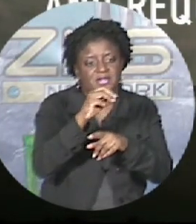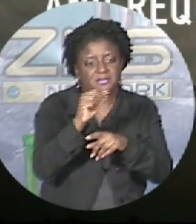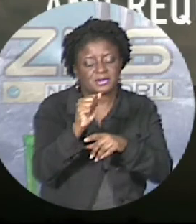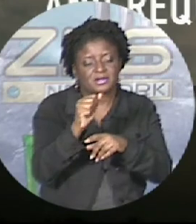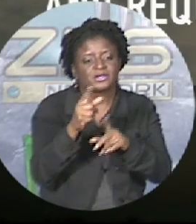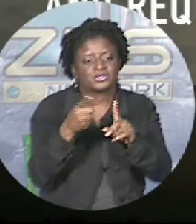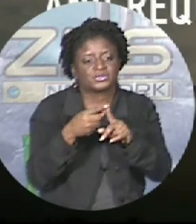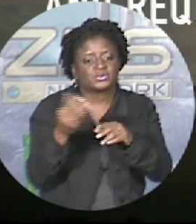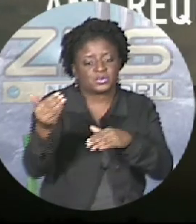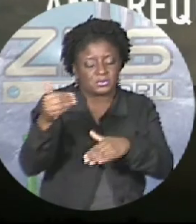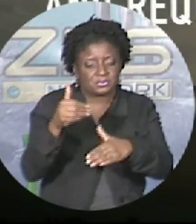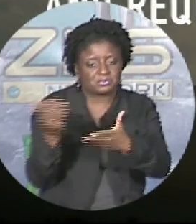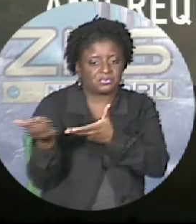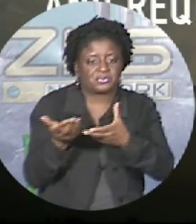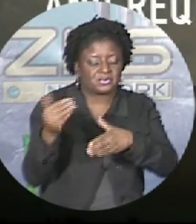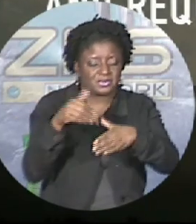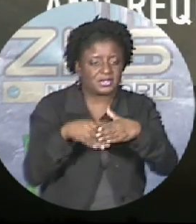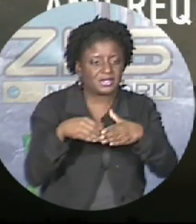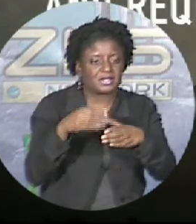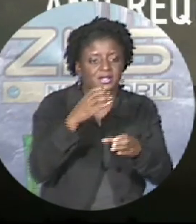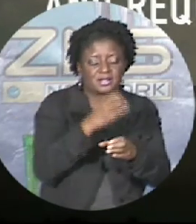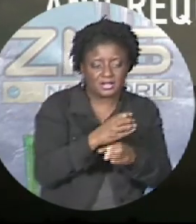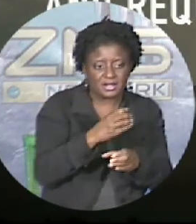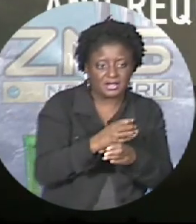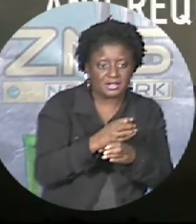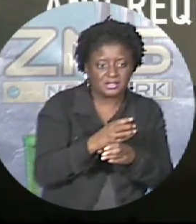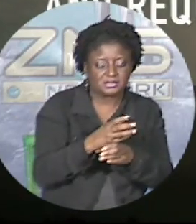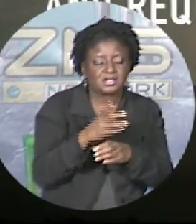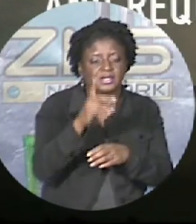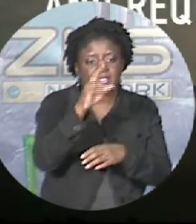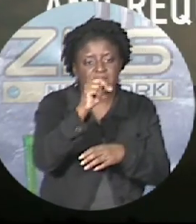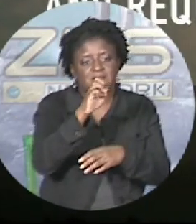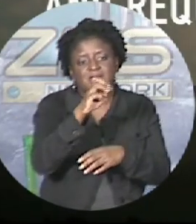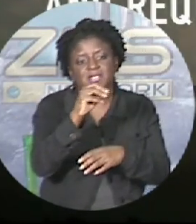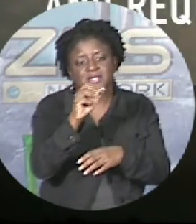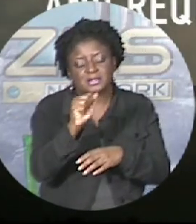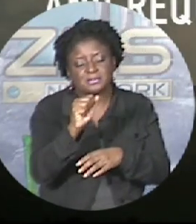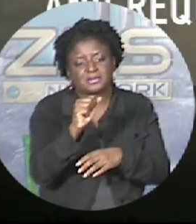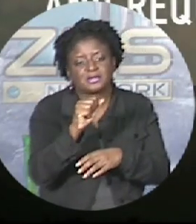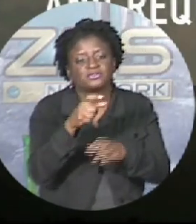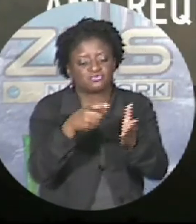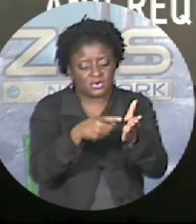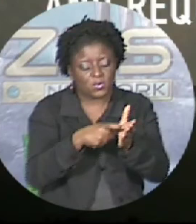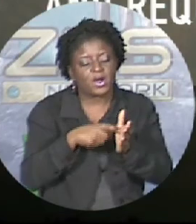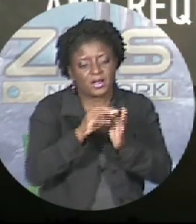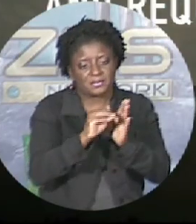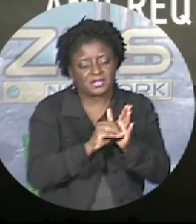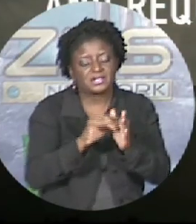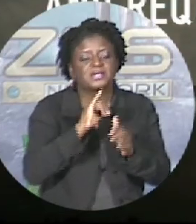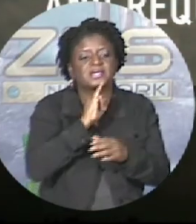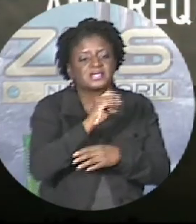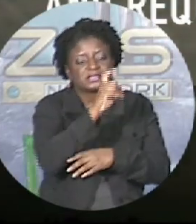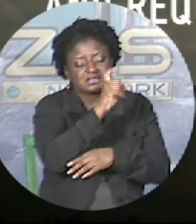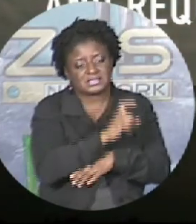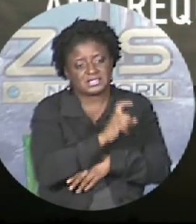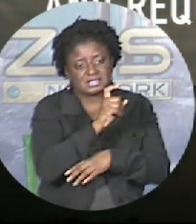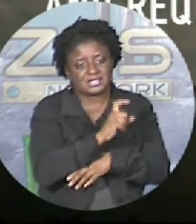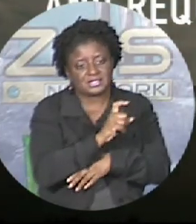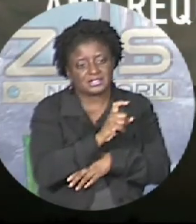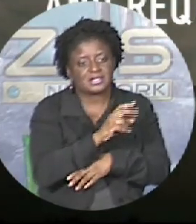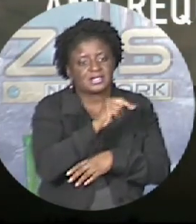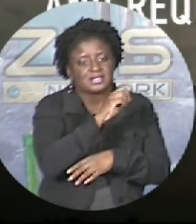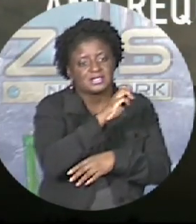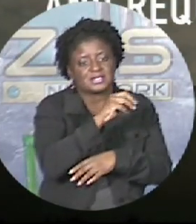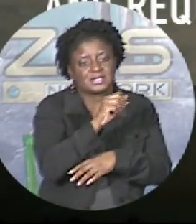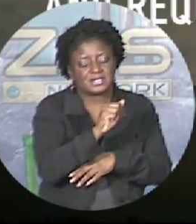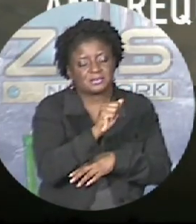NEMA approval will be required prior to the clearance and release of the goods. You should also know that the NEMA verification and replacement request